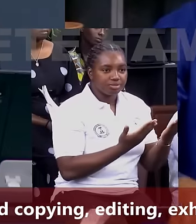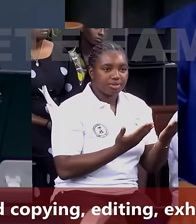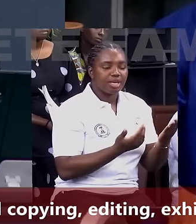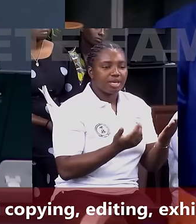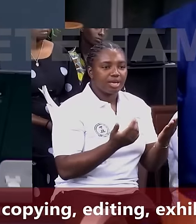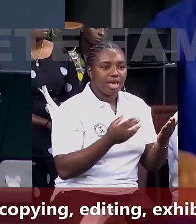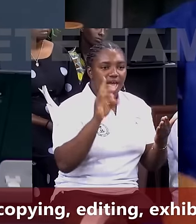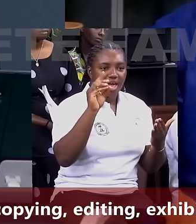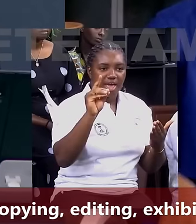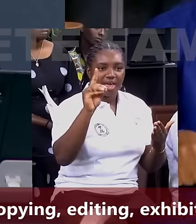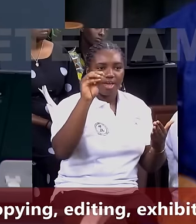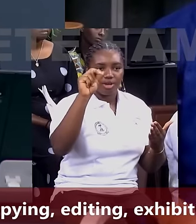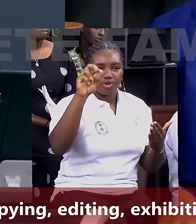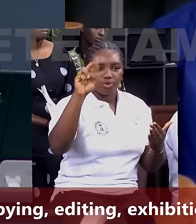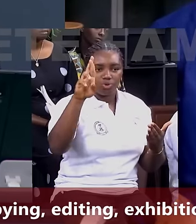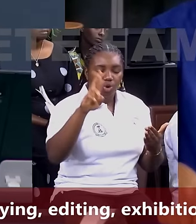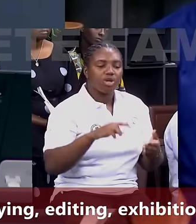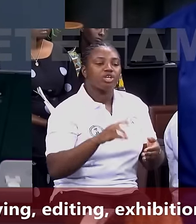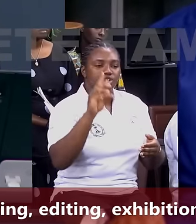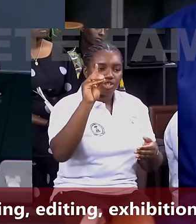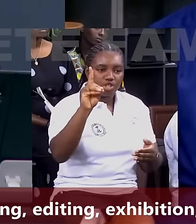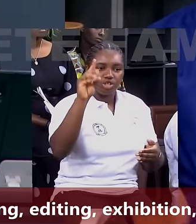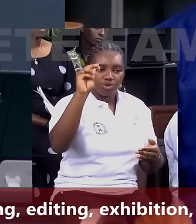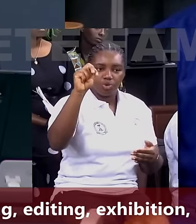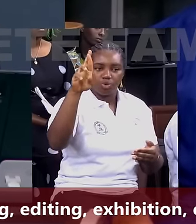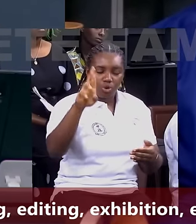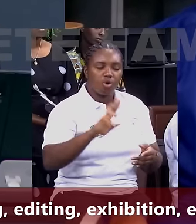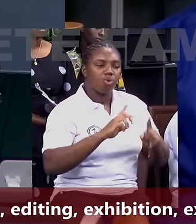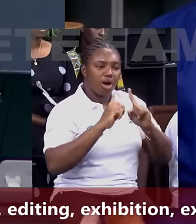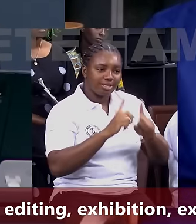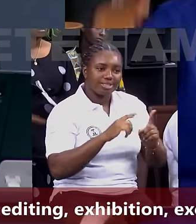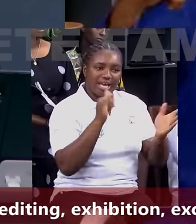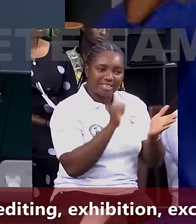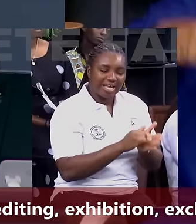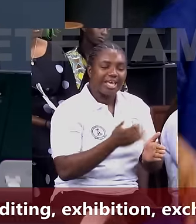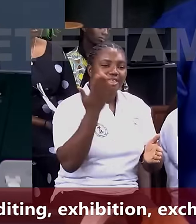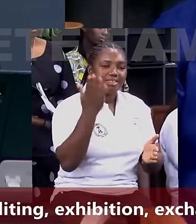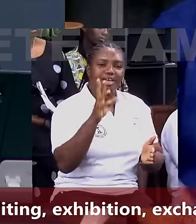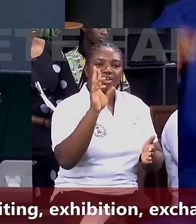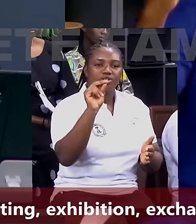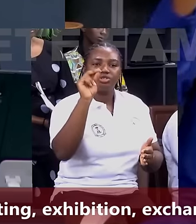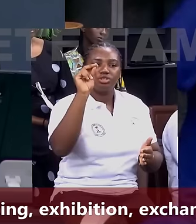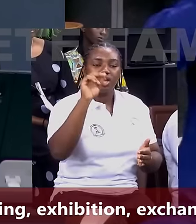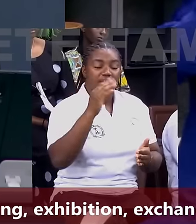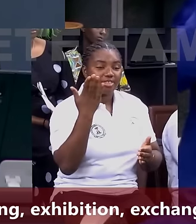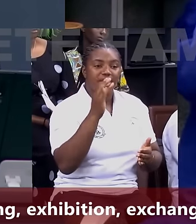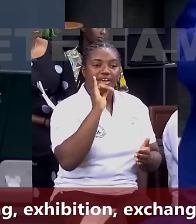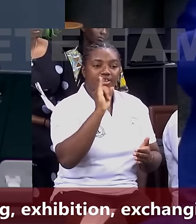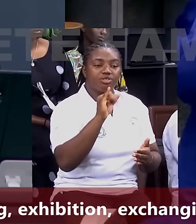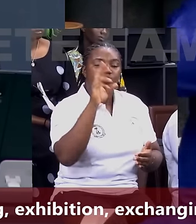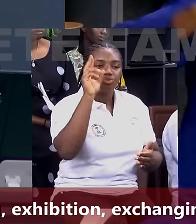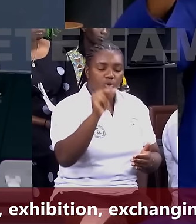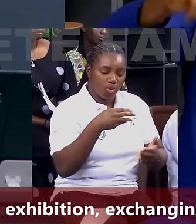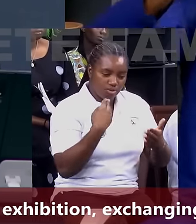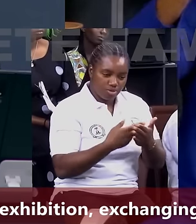admitted to us that there is no financial consideration. No money was given to them. They didn't just say that. They went to the court to swear an